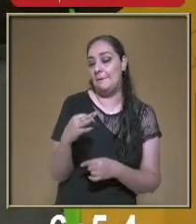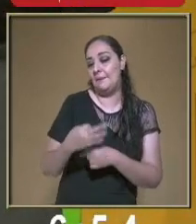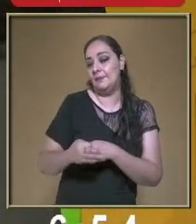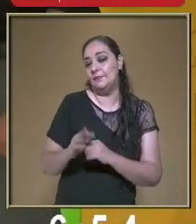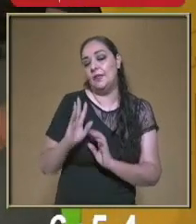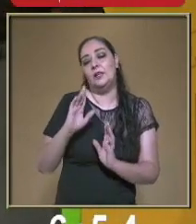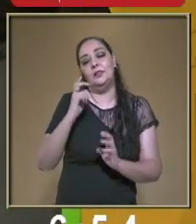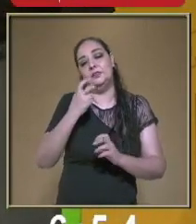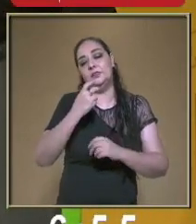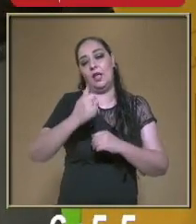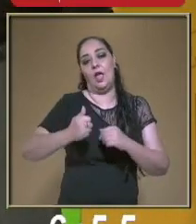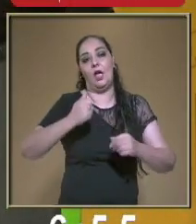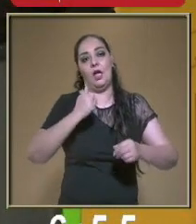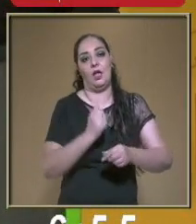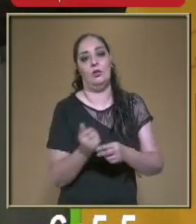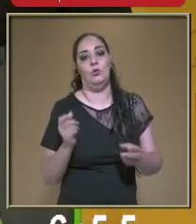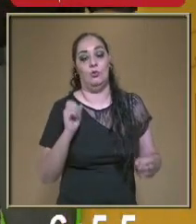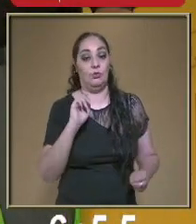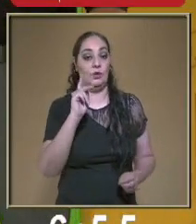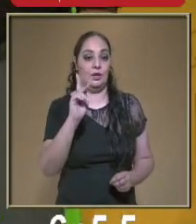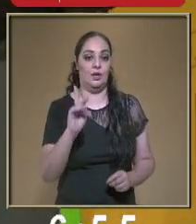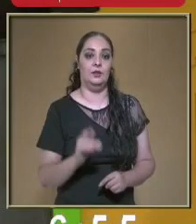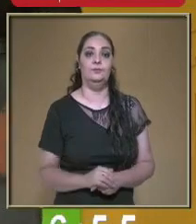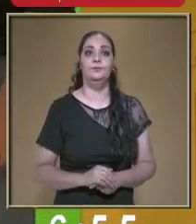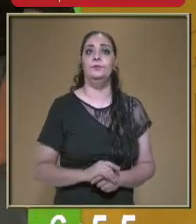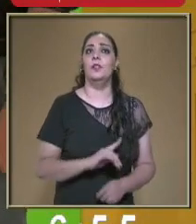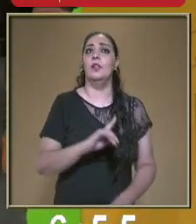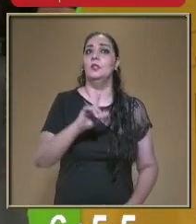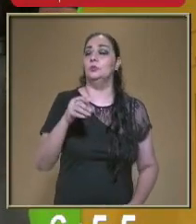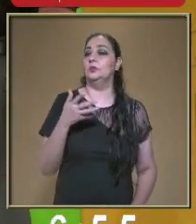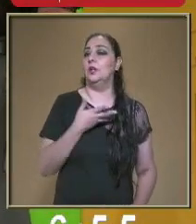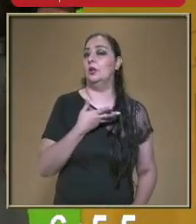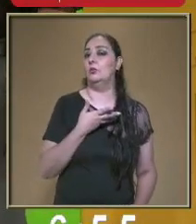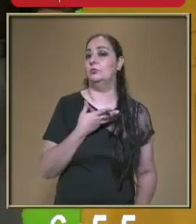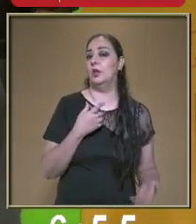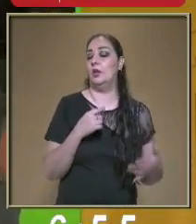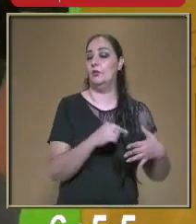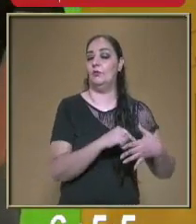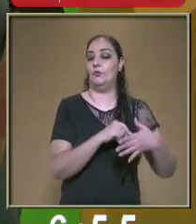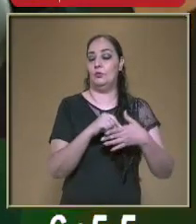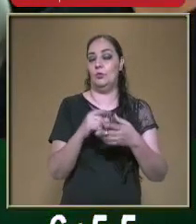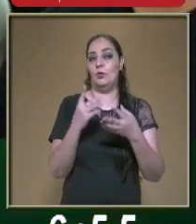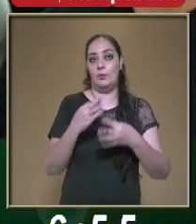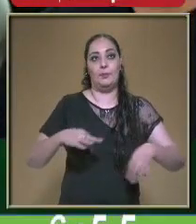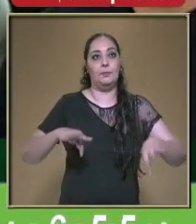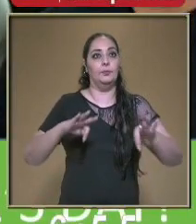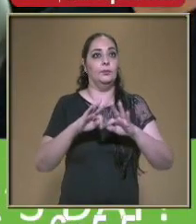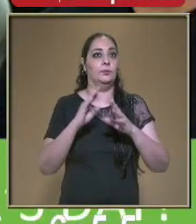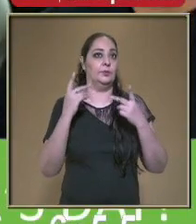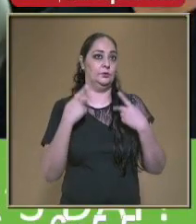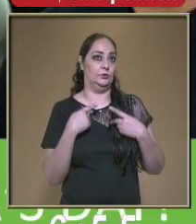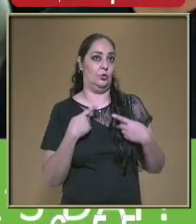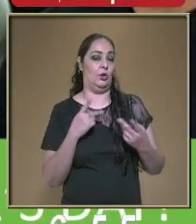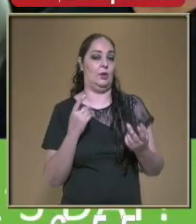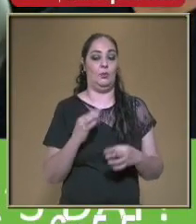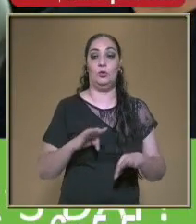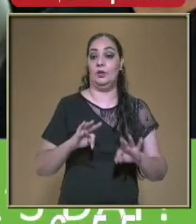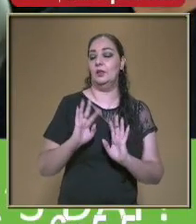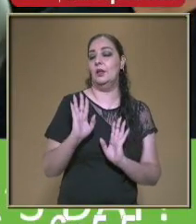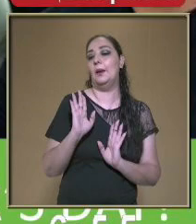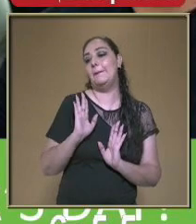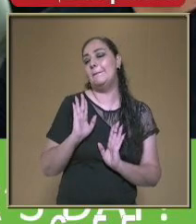year, okay? And I have to introduce a very important person for me, class, okay? A little bit